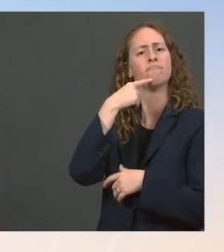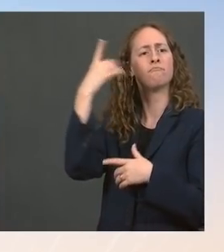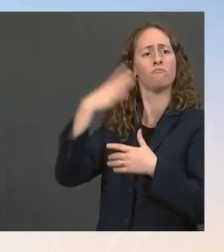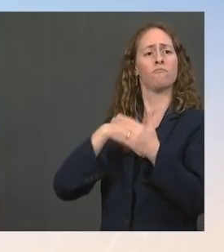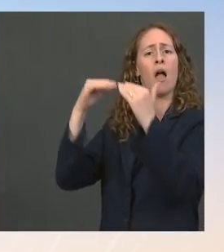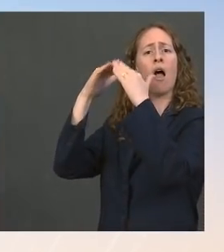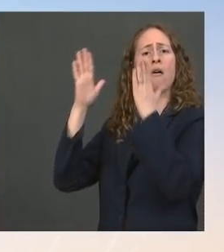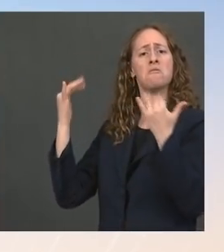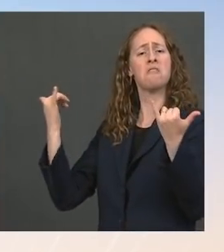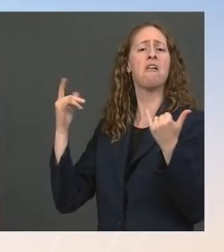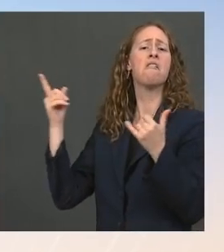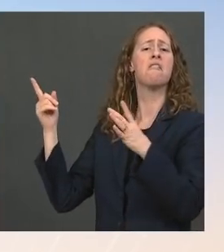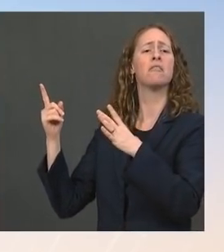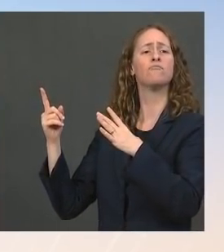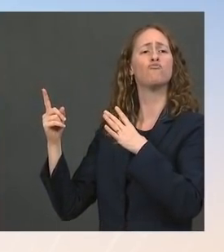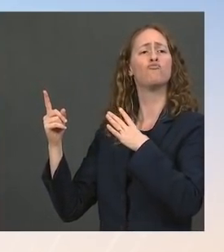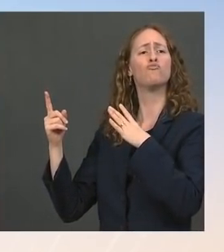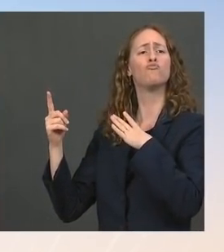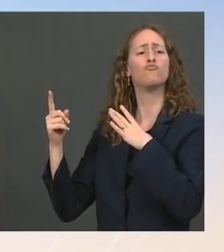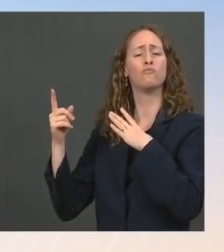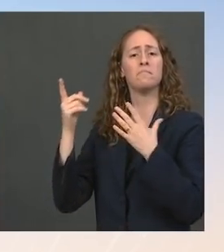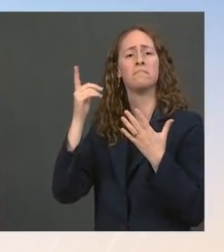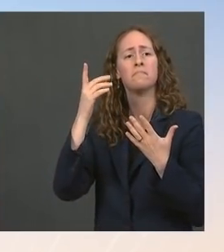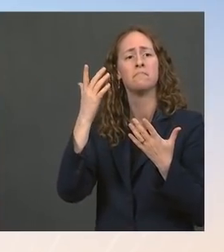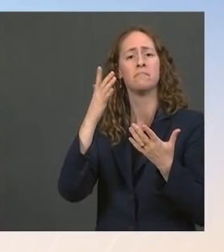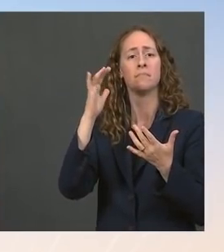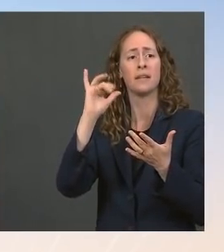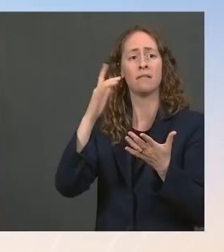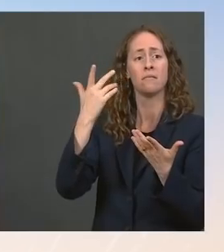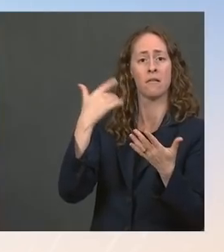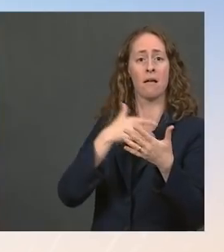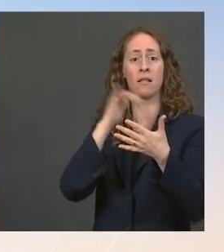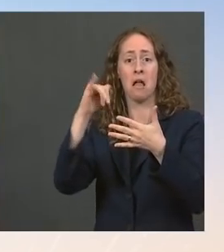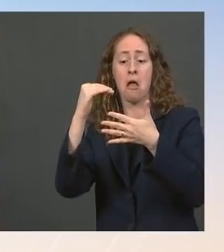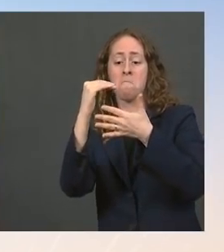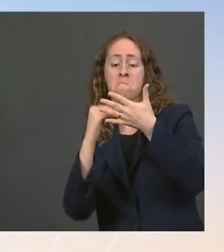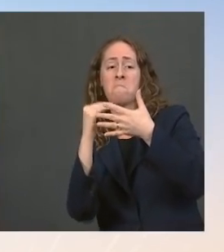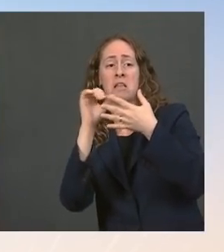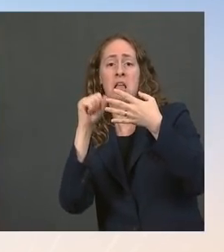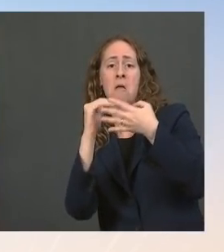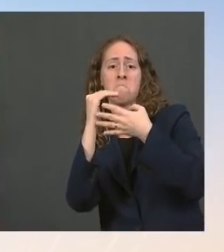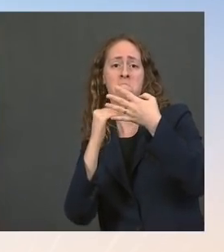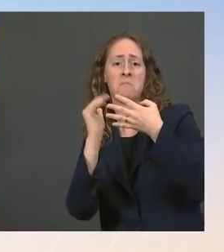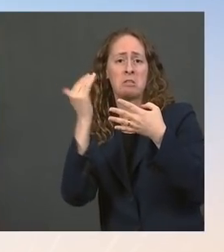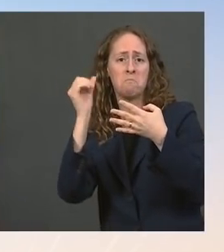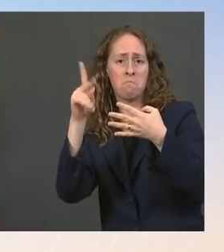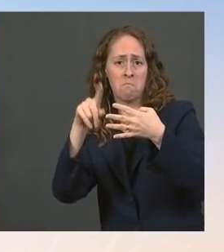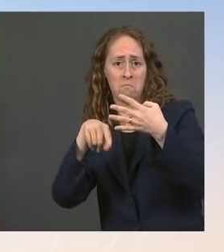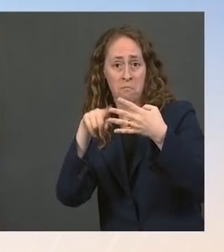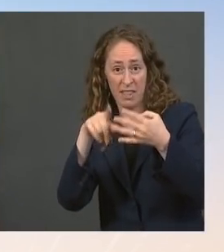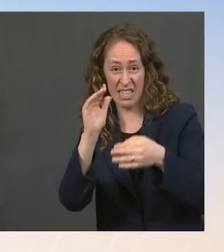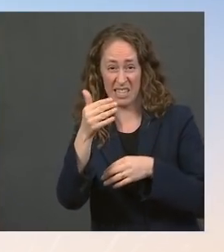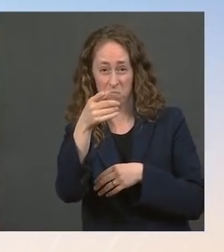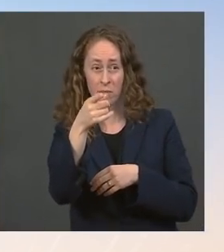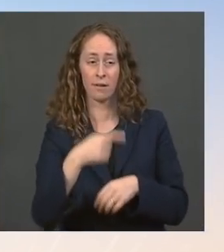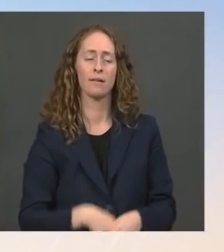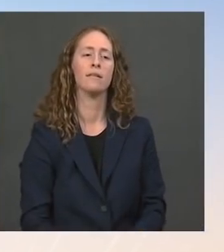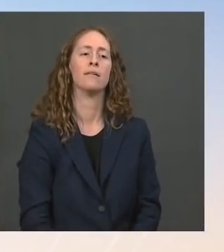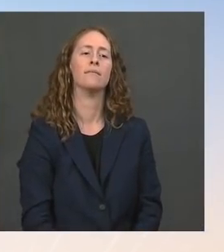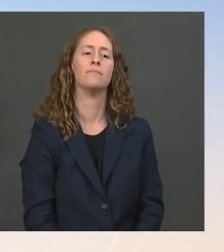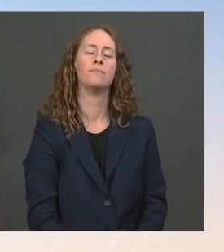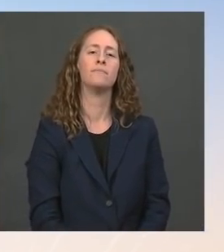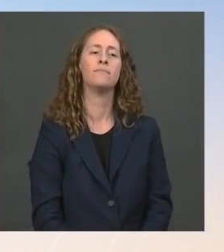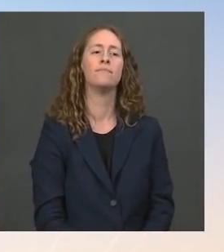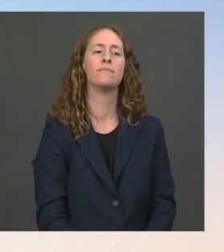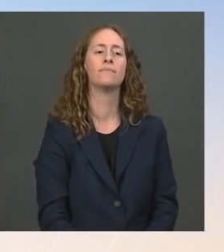the financing options that are still on the menu? Well, our bar has always been from the beginning nothing that would